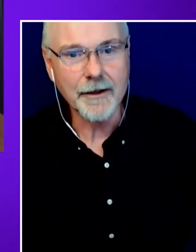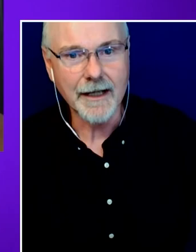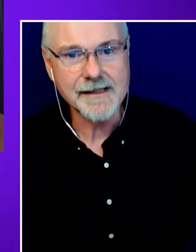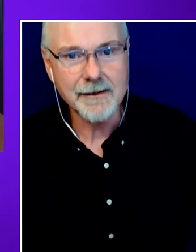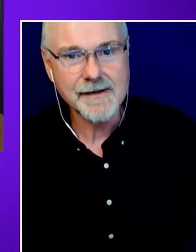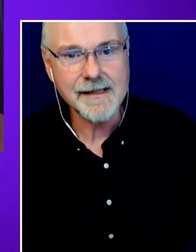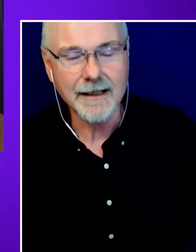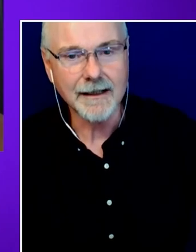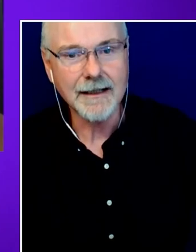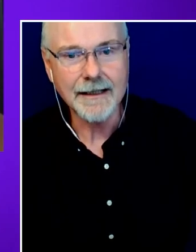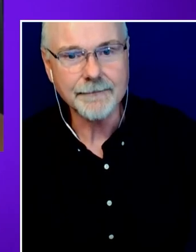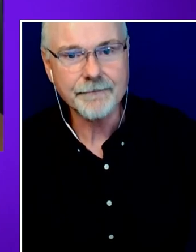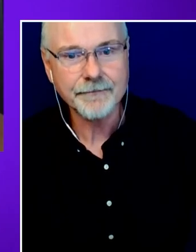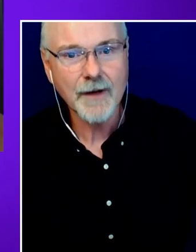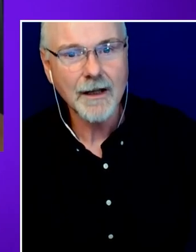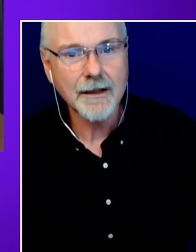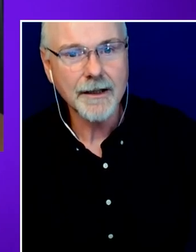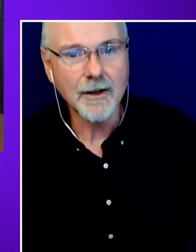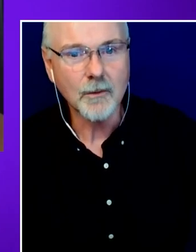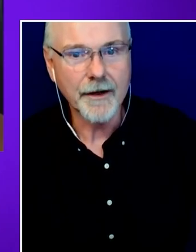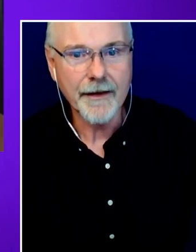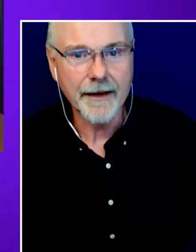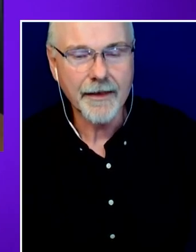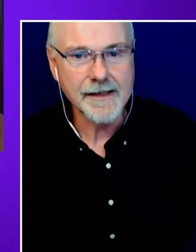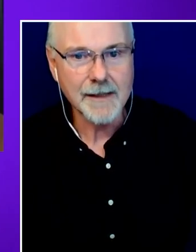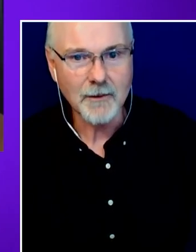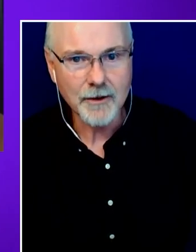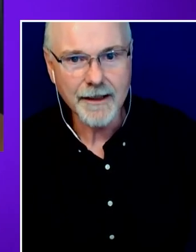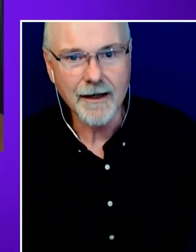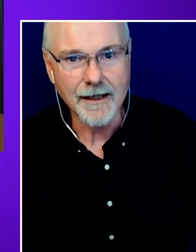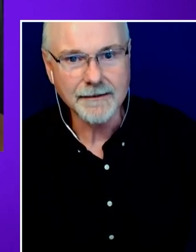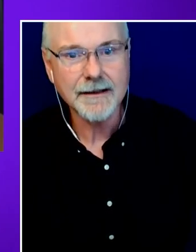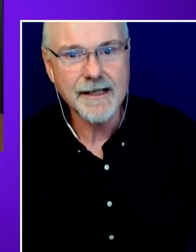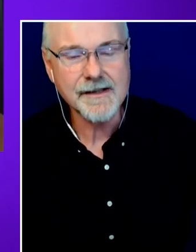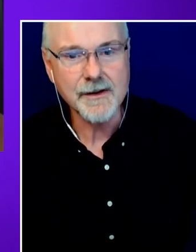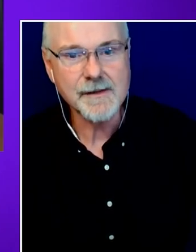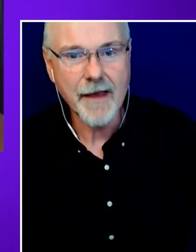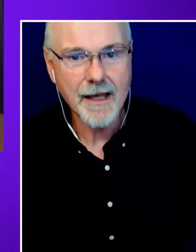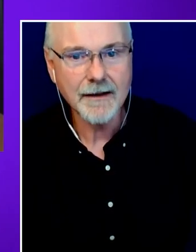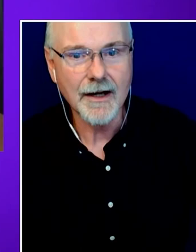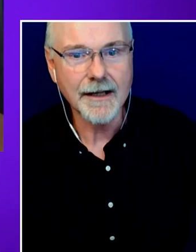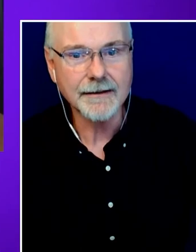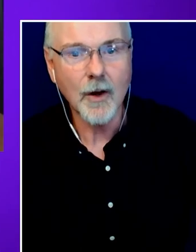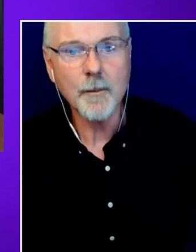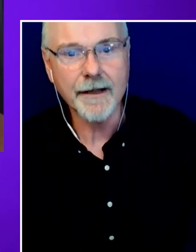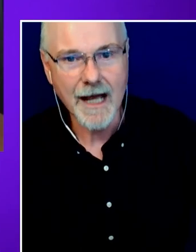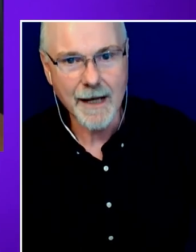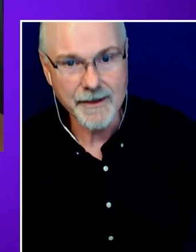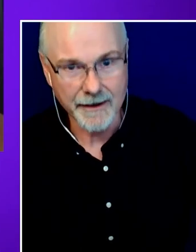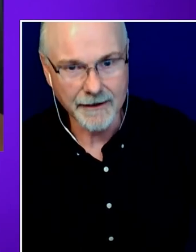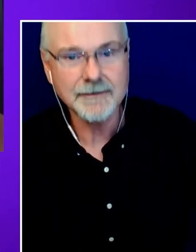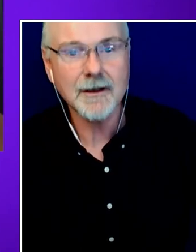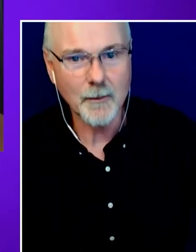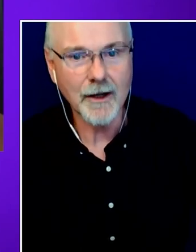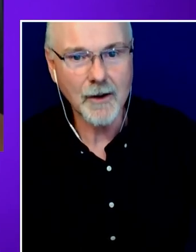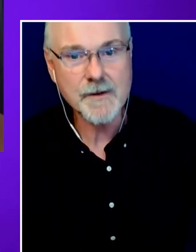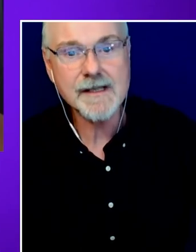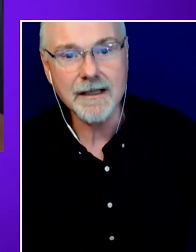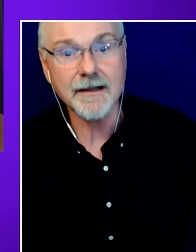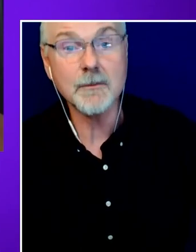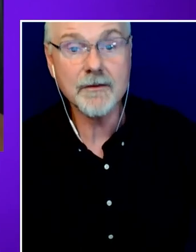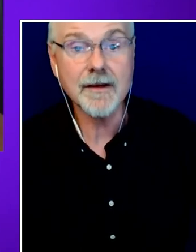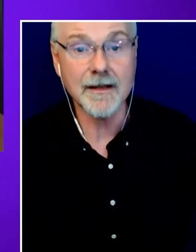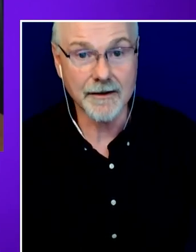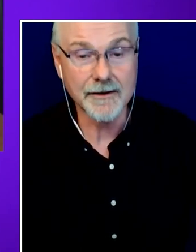Danny's point, as he was saying, you know, one of the things I've been working on is to expand on open captioning, what we call